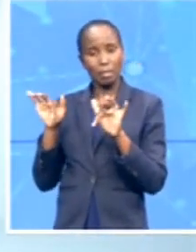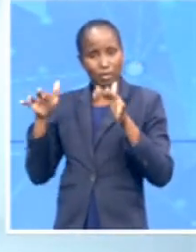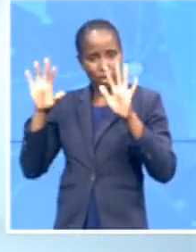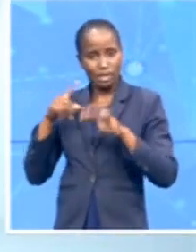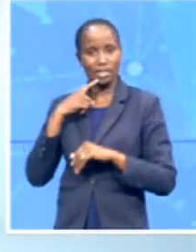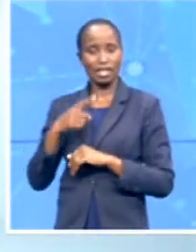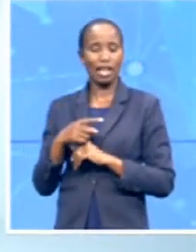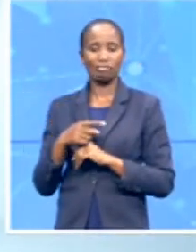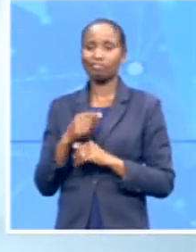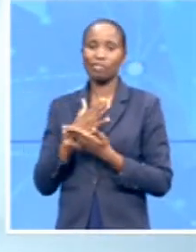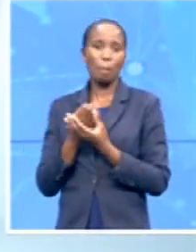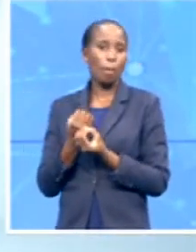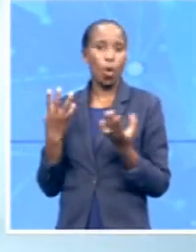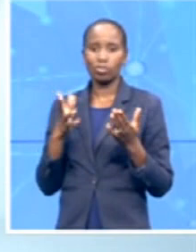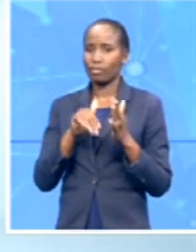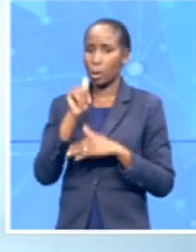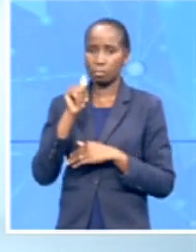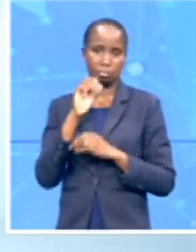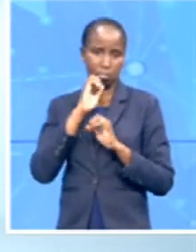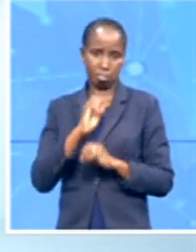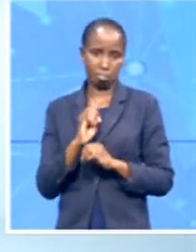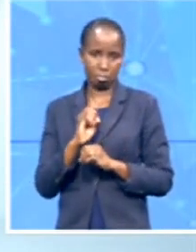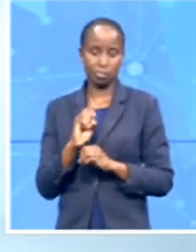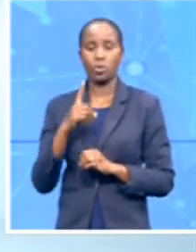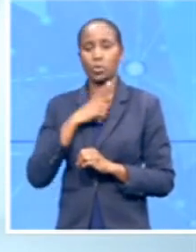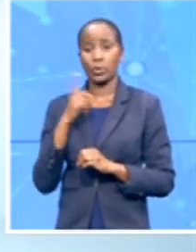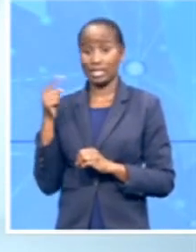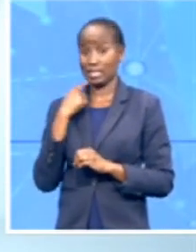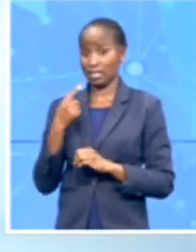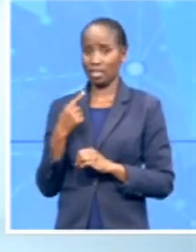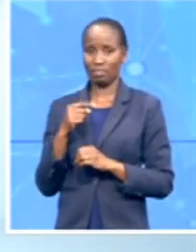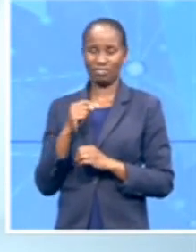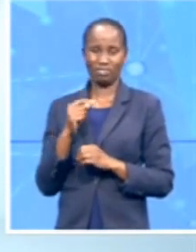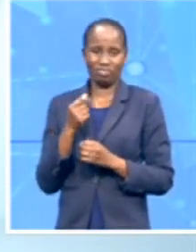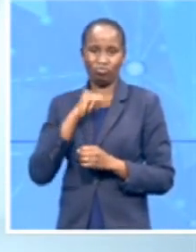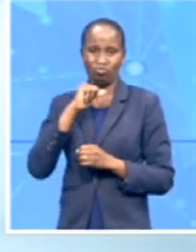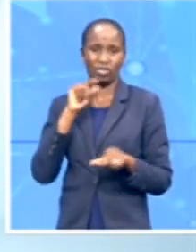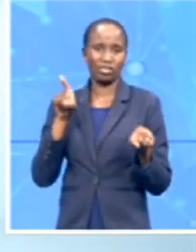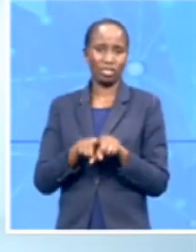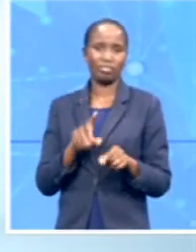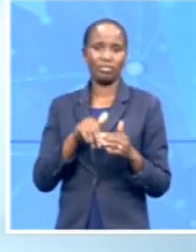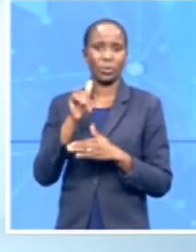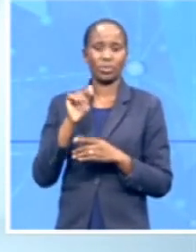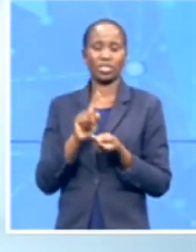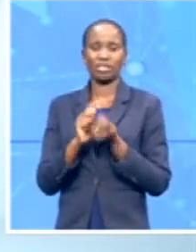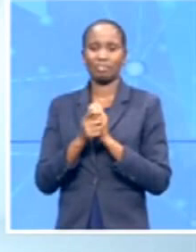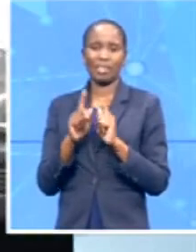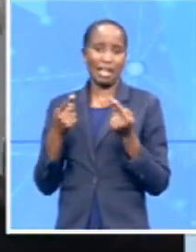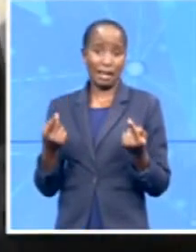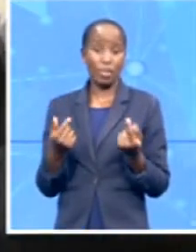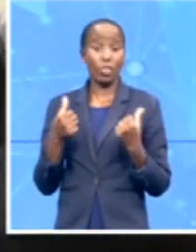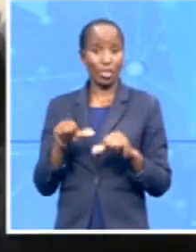felt that casting their vote wouldn't make a difference. So after that, we moved all the way further down the line, and we're right